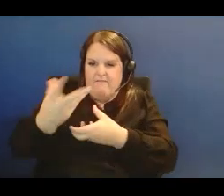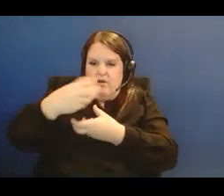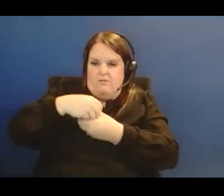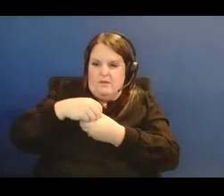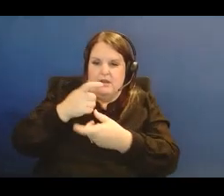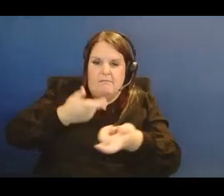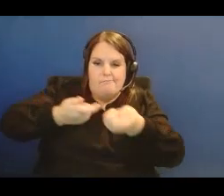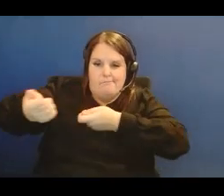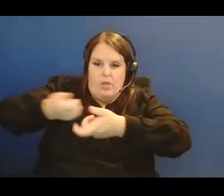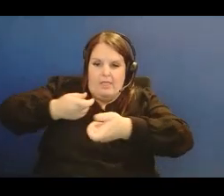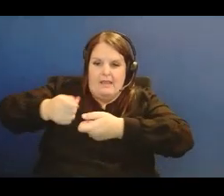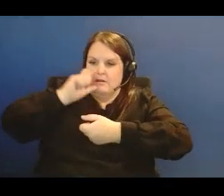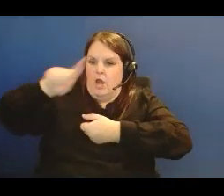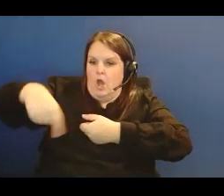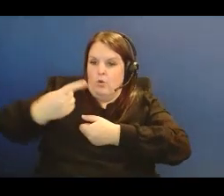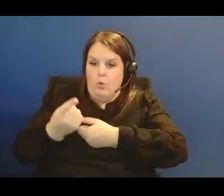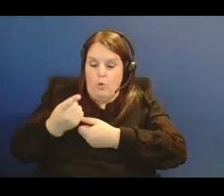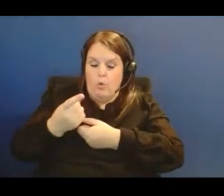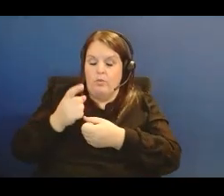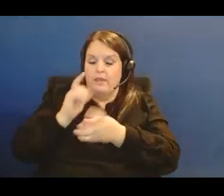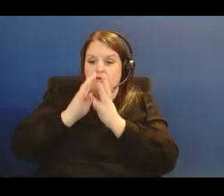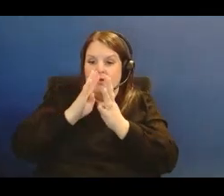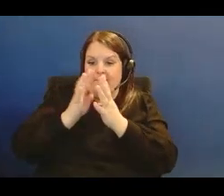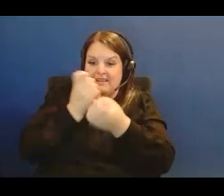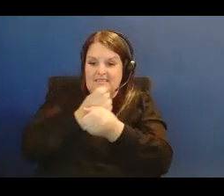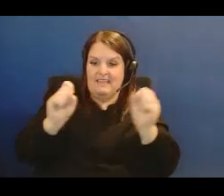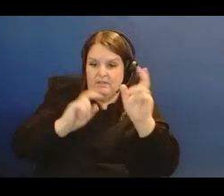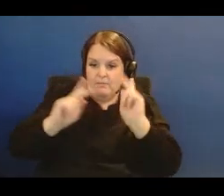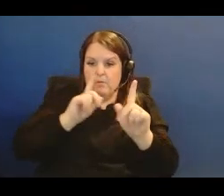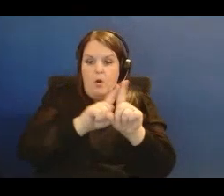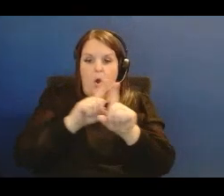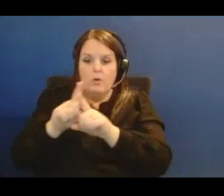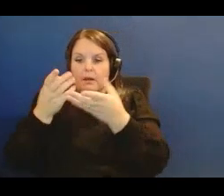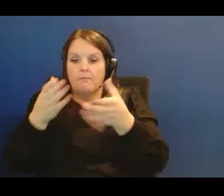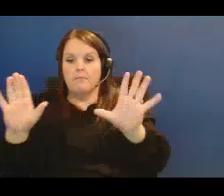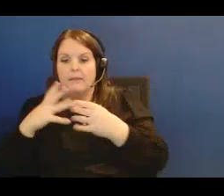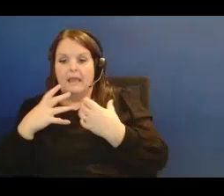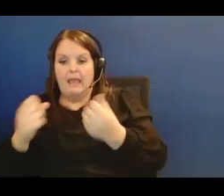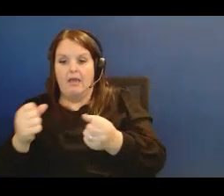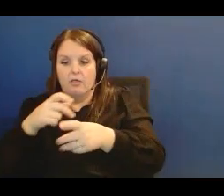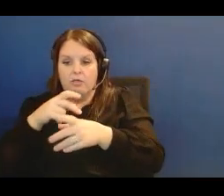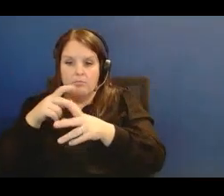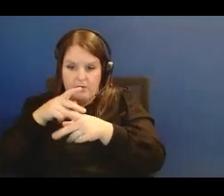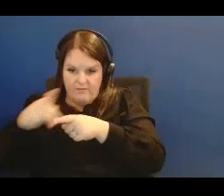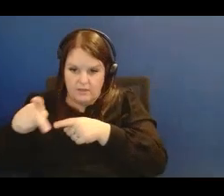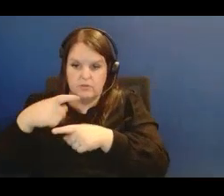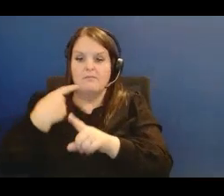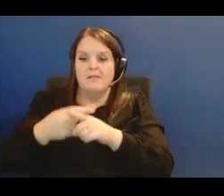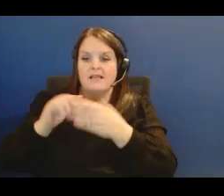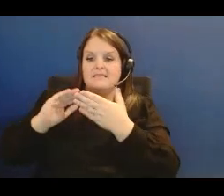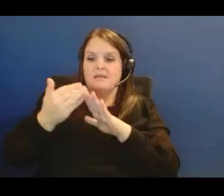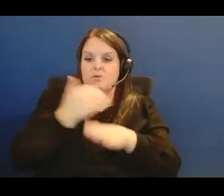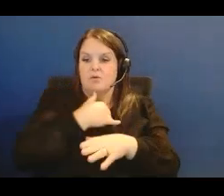not only traffic safety professionals, but also public health professionals and community members.